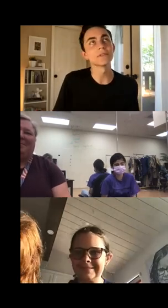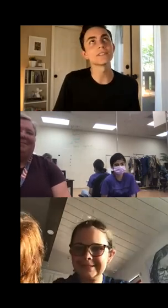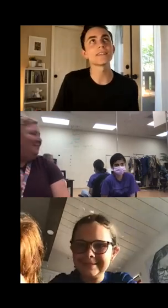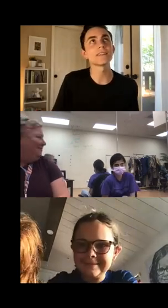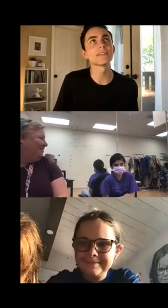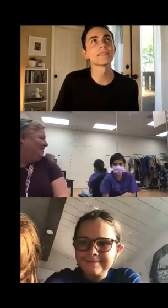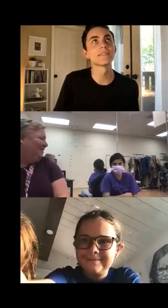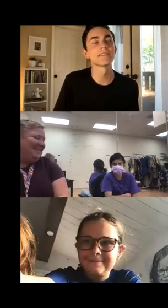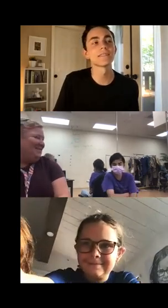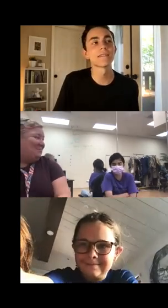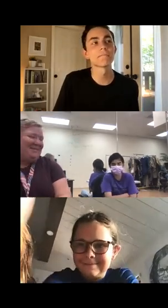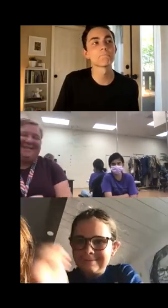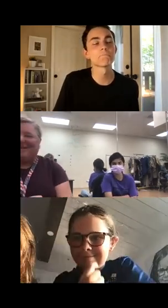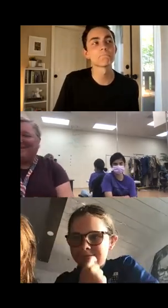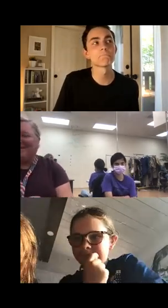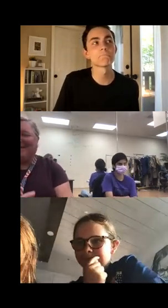Let's see.